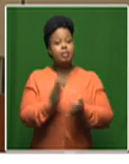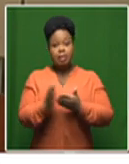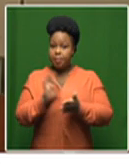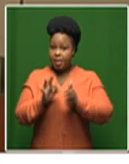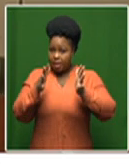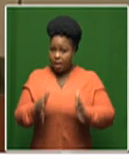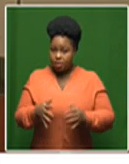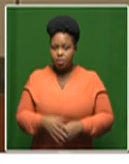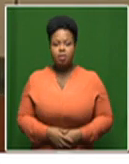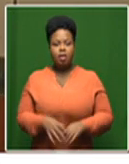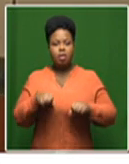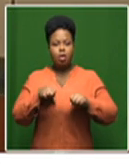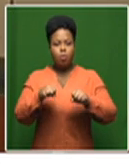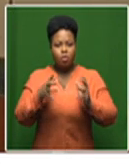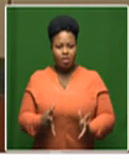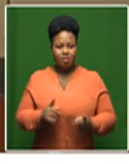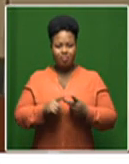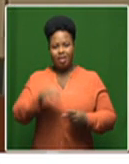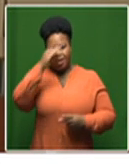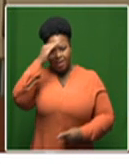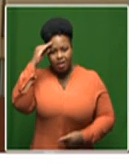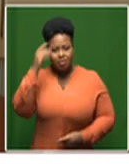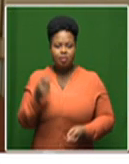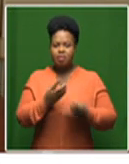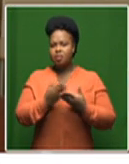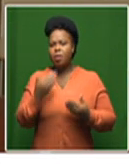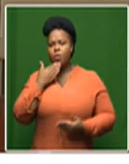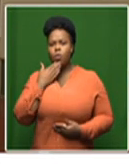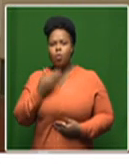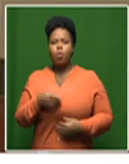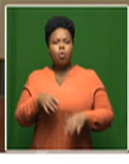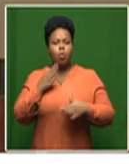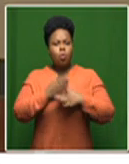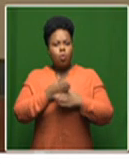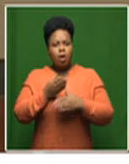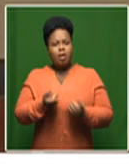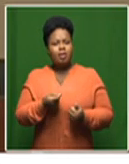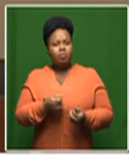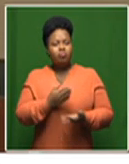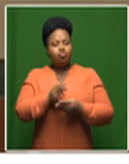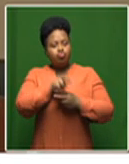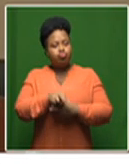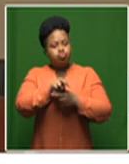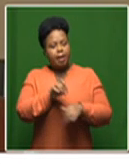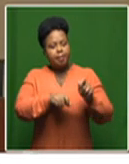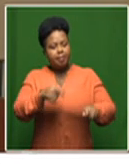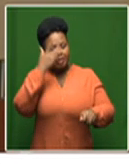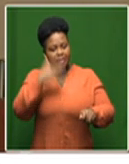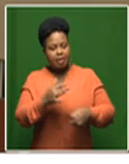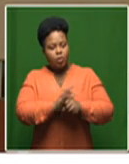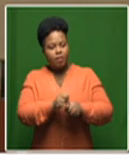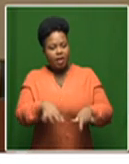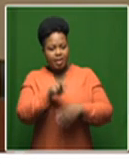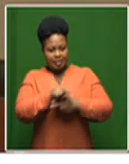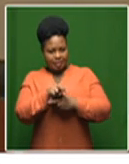well as the porters, the nurses and those working very close with patients with COVID-19. So we've also